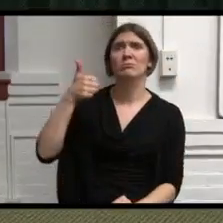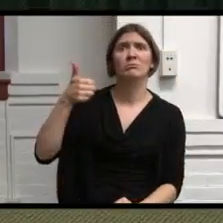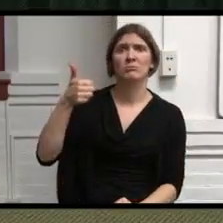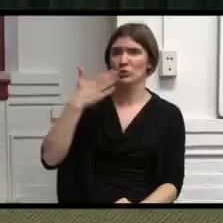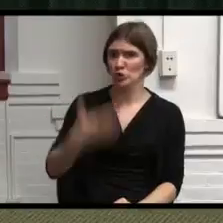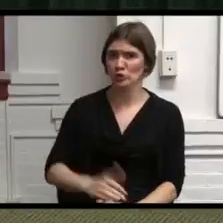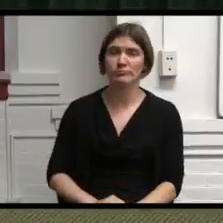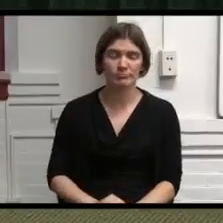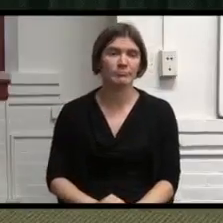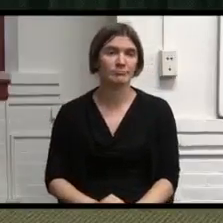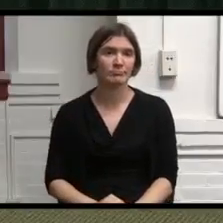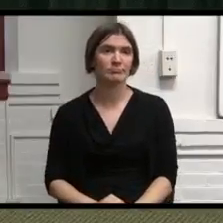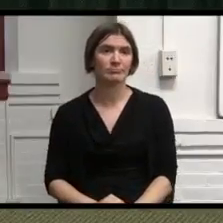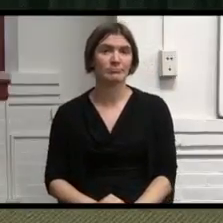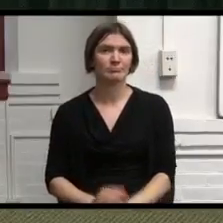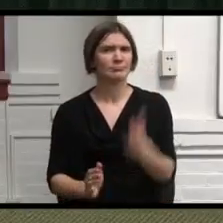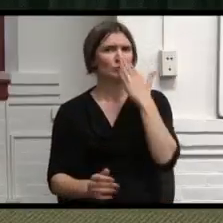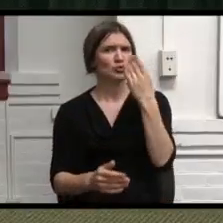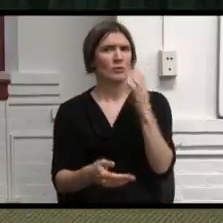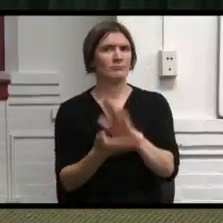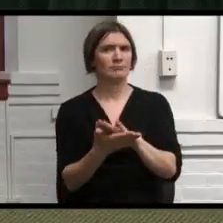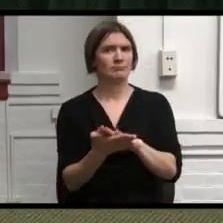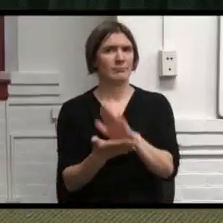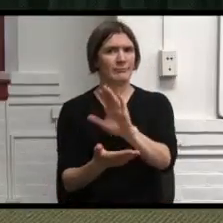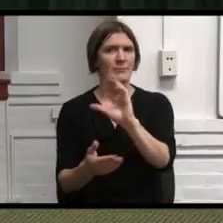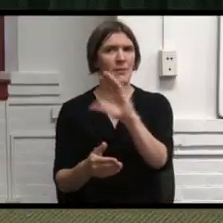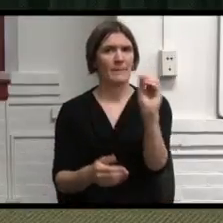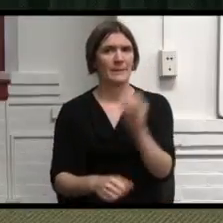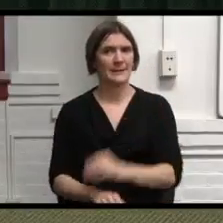Yeah. Yeah. Nice job. Yeah.